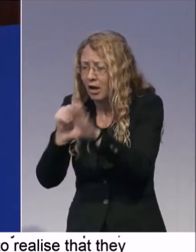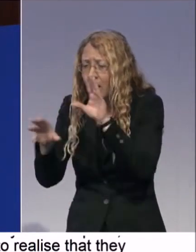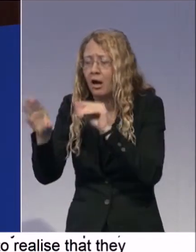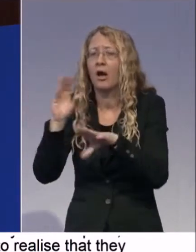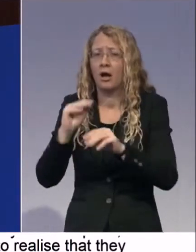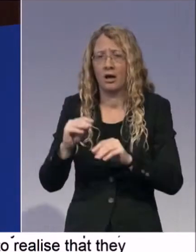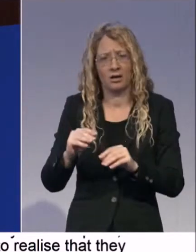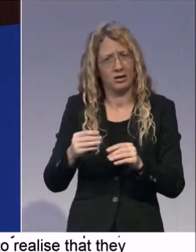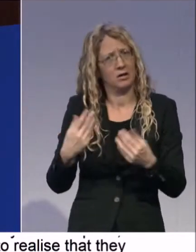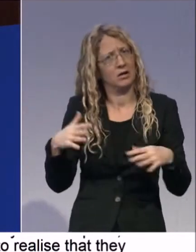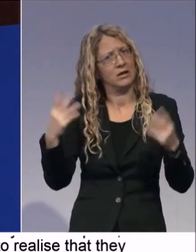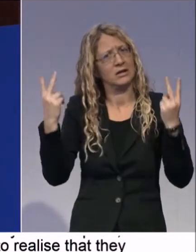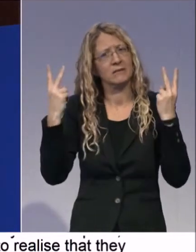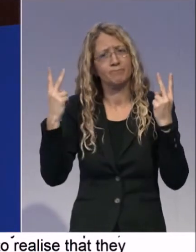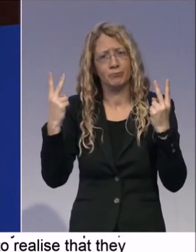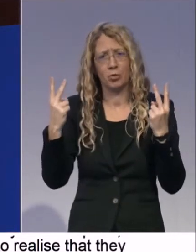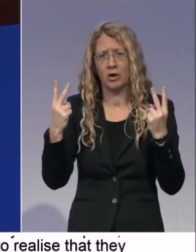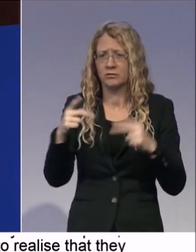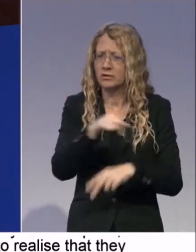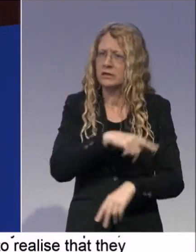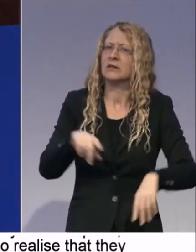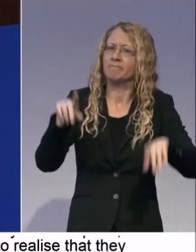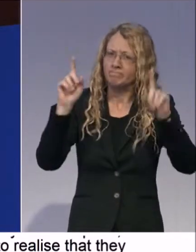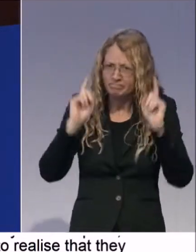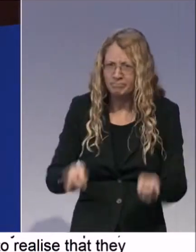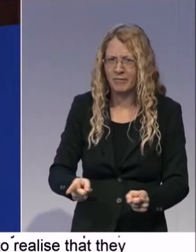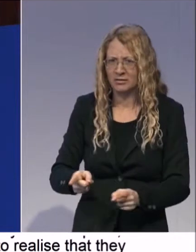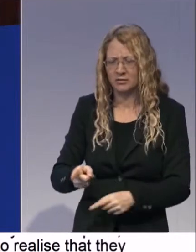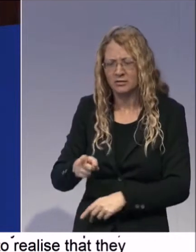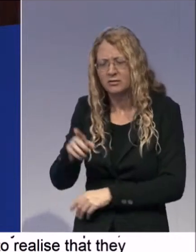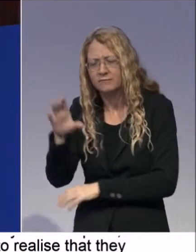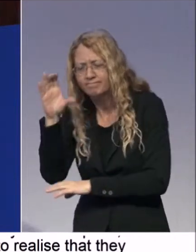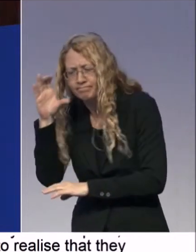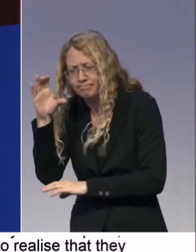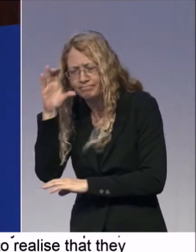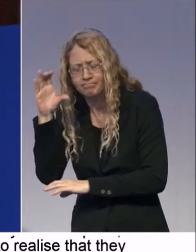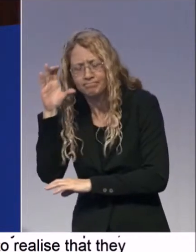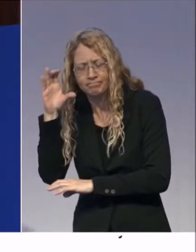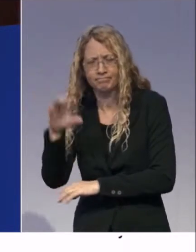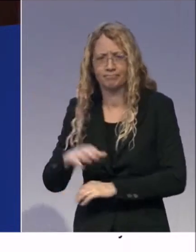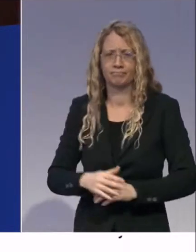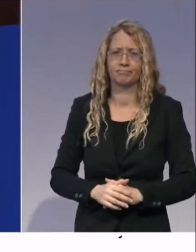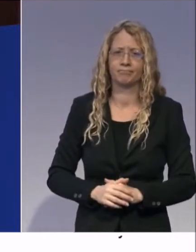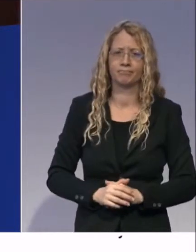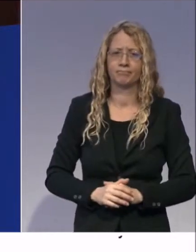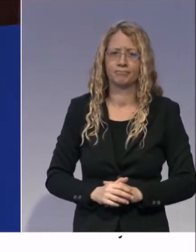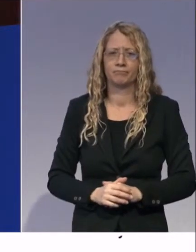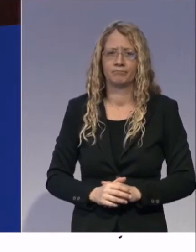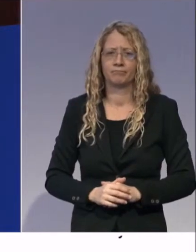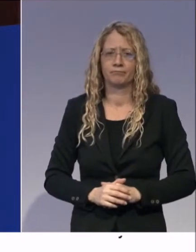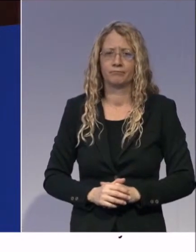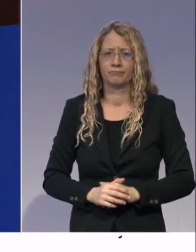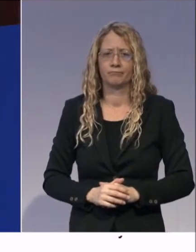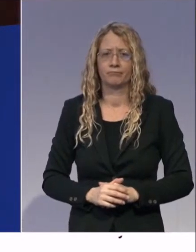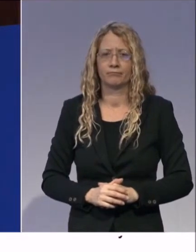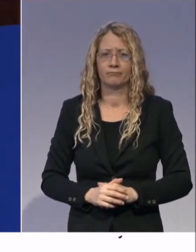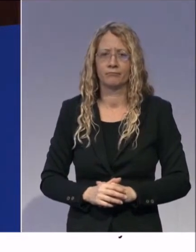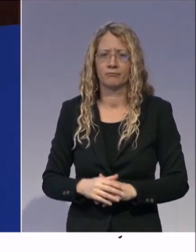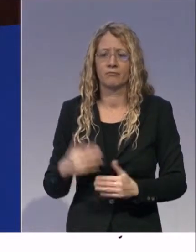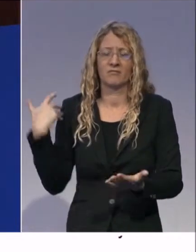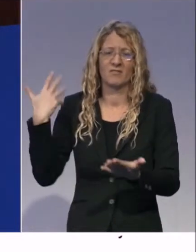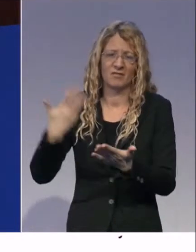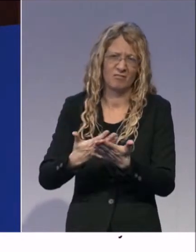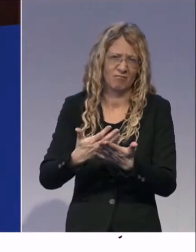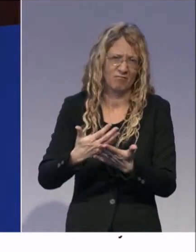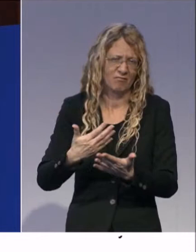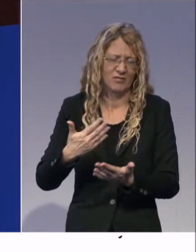them. And this process of getting out of oppression, it's a very, very